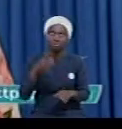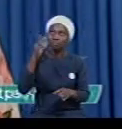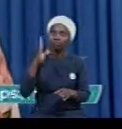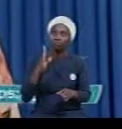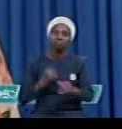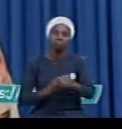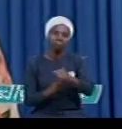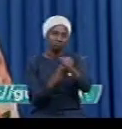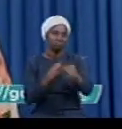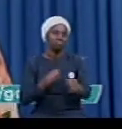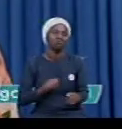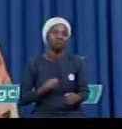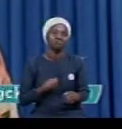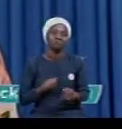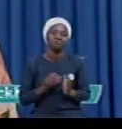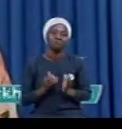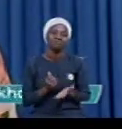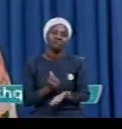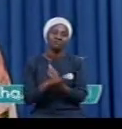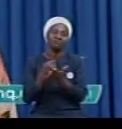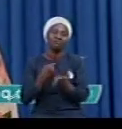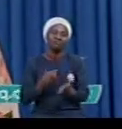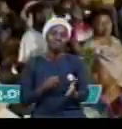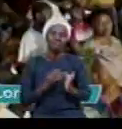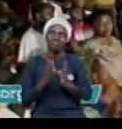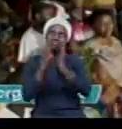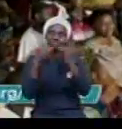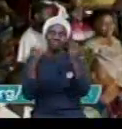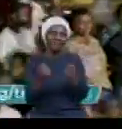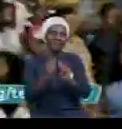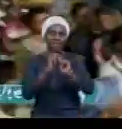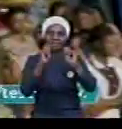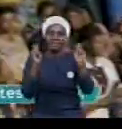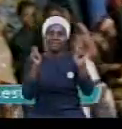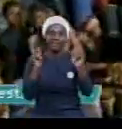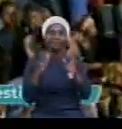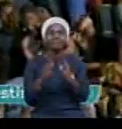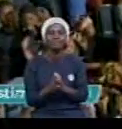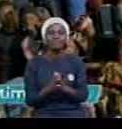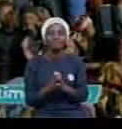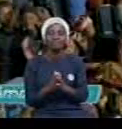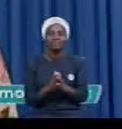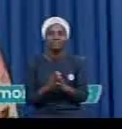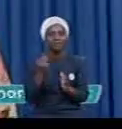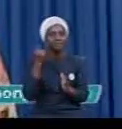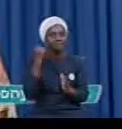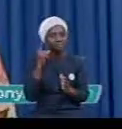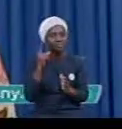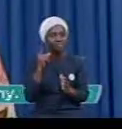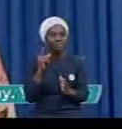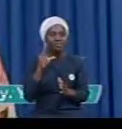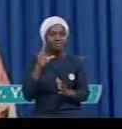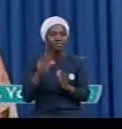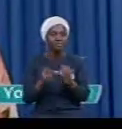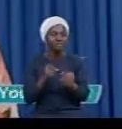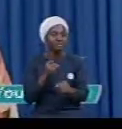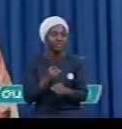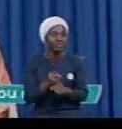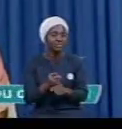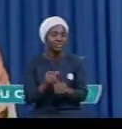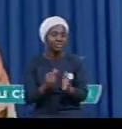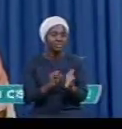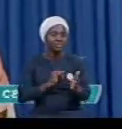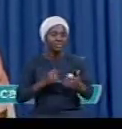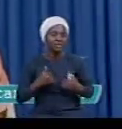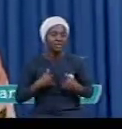E ba mi ki hallelujah. Lati bi odun mewa ni mo tin la isoro eyan dudun koja